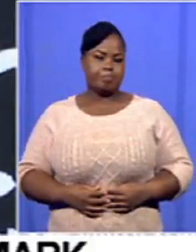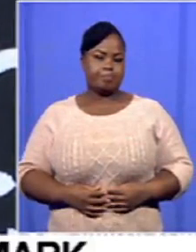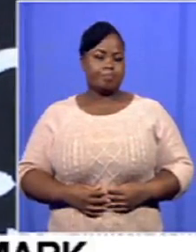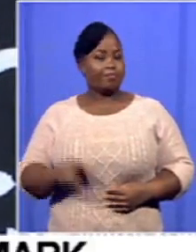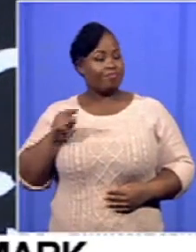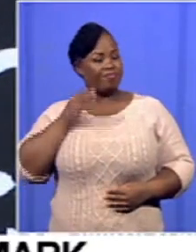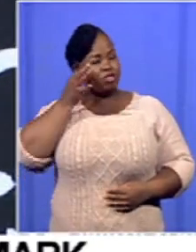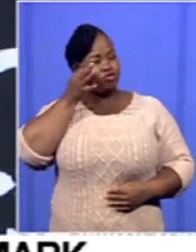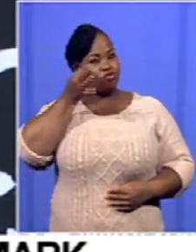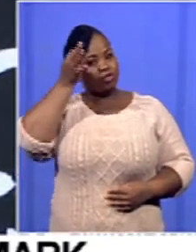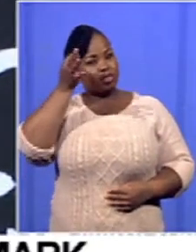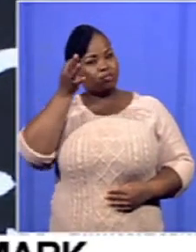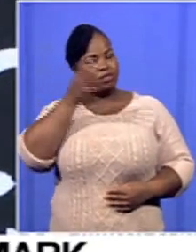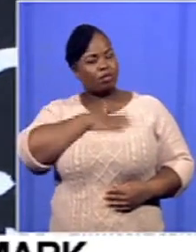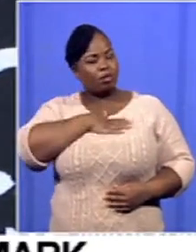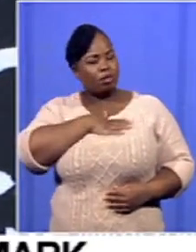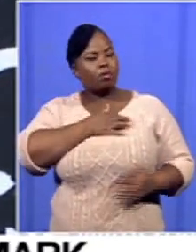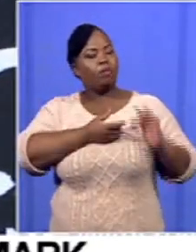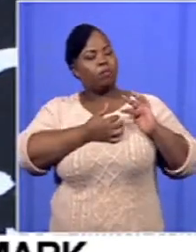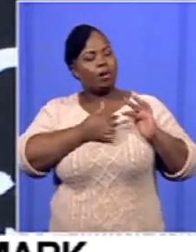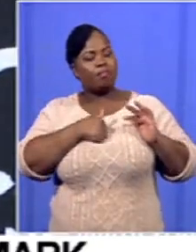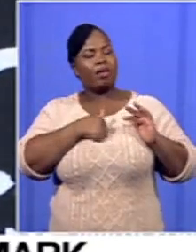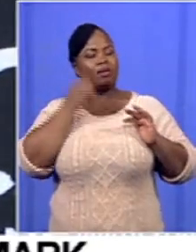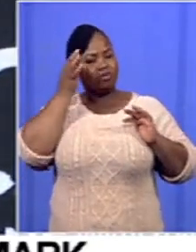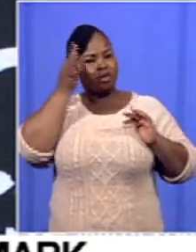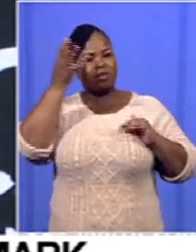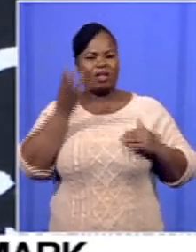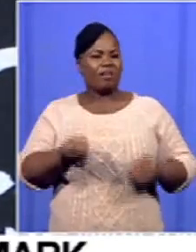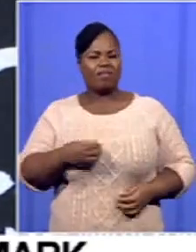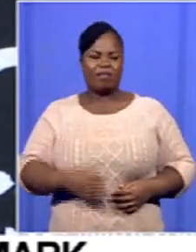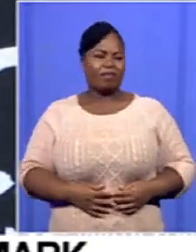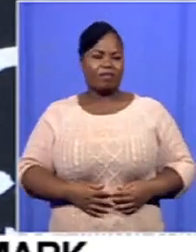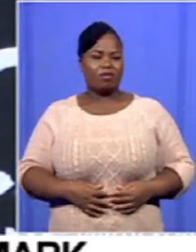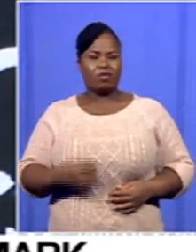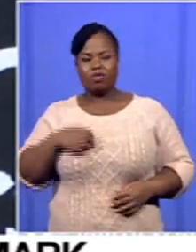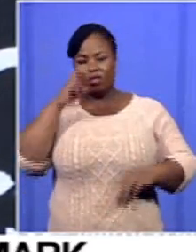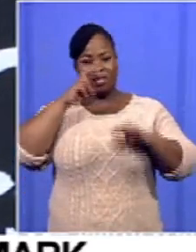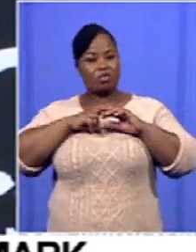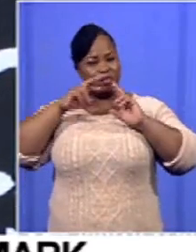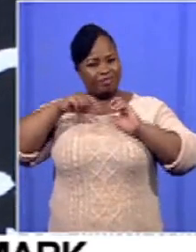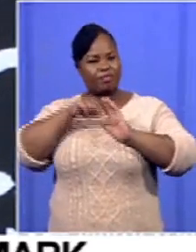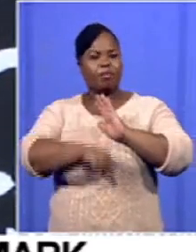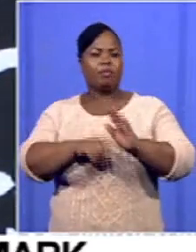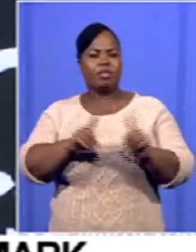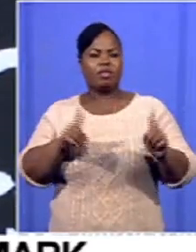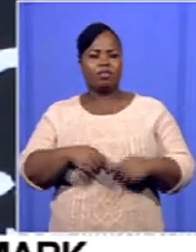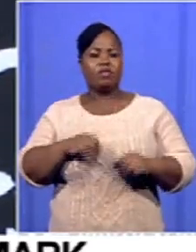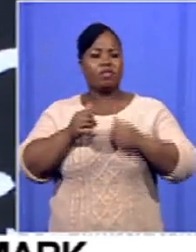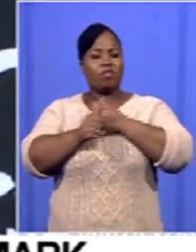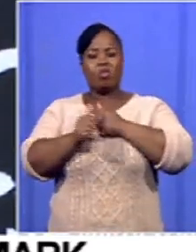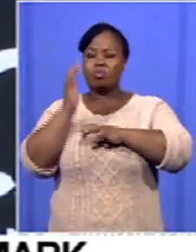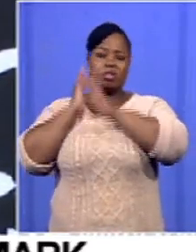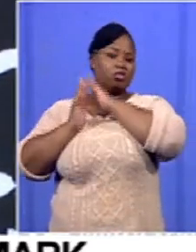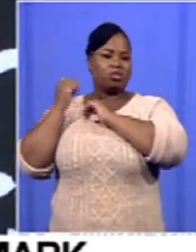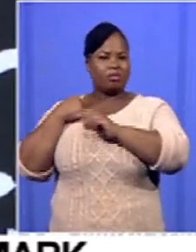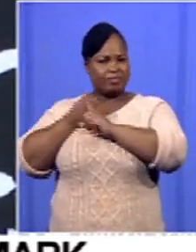That dream burns in my heart. You don't have to look far, but if you follow just my own history, you'll realize I've